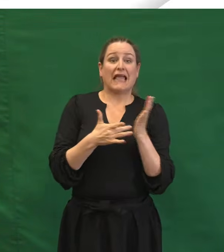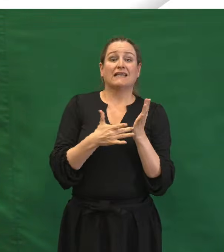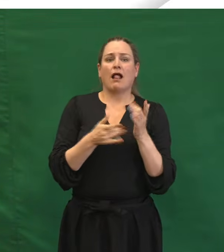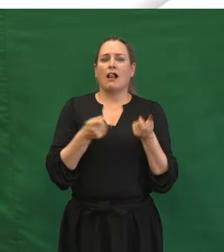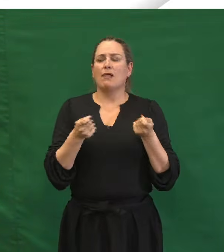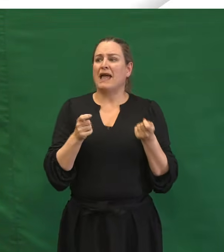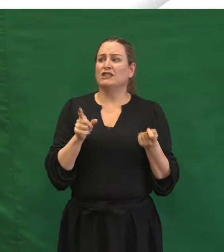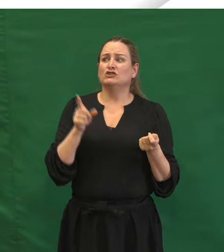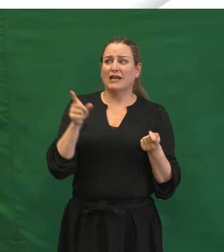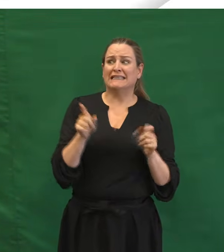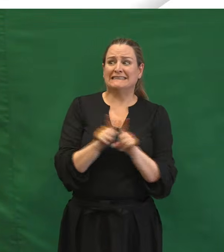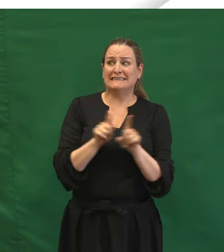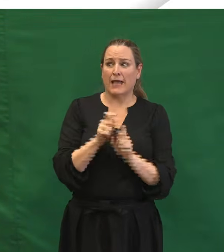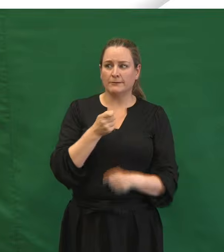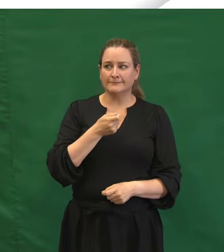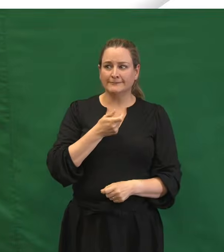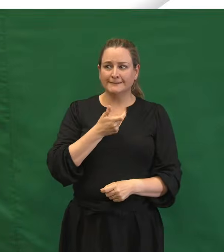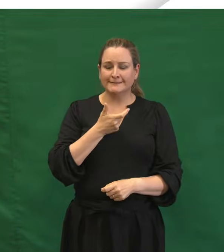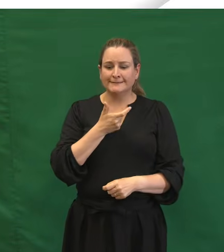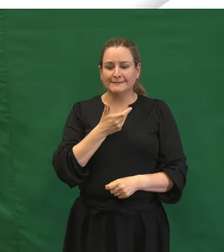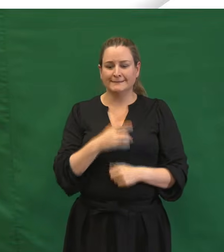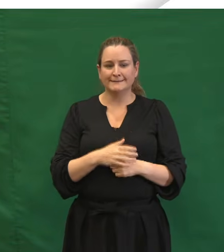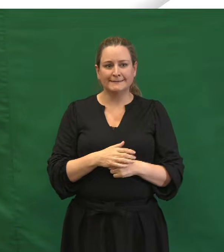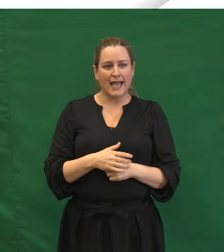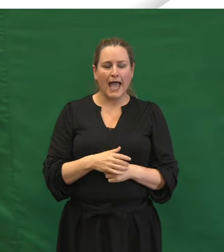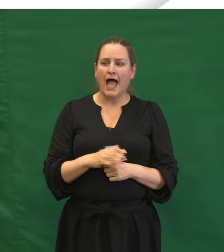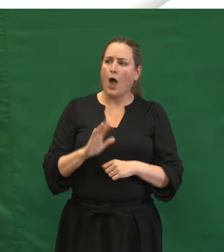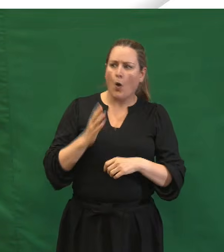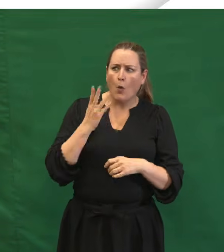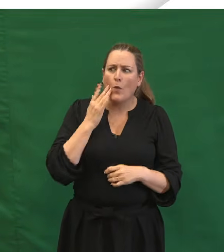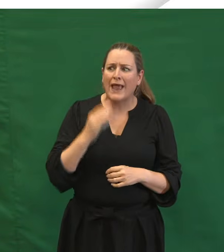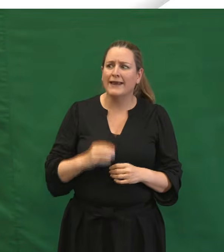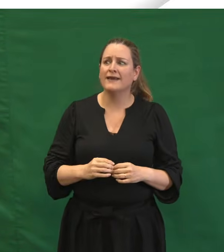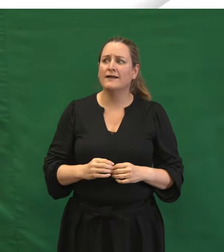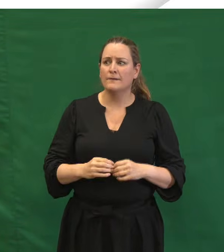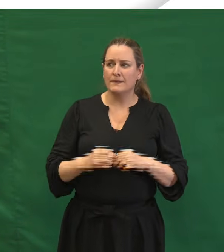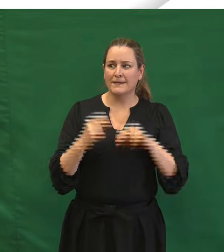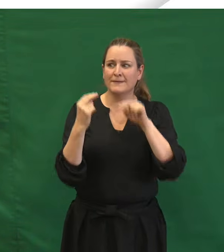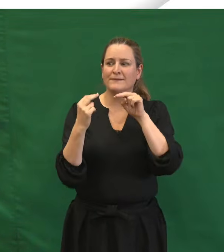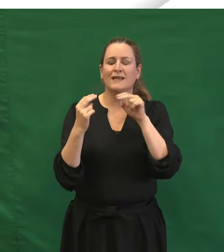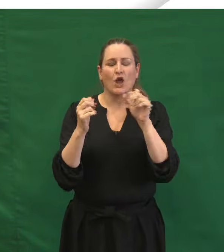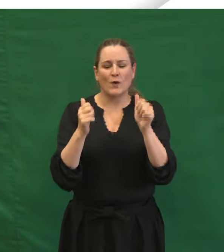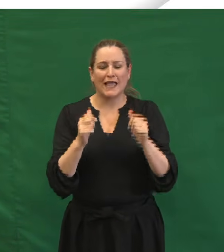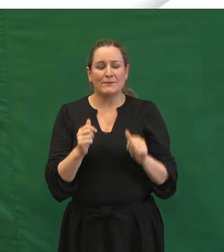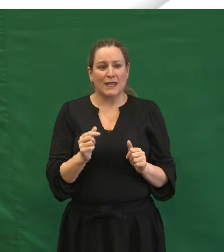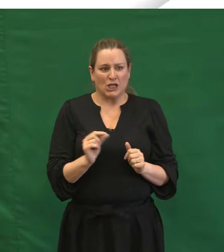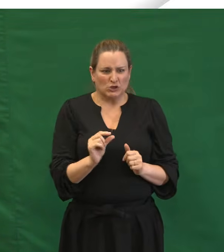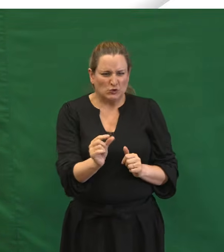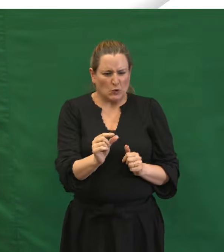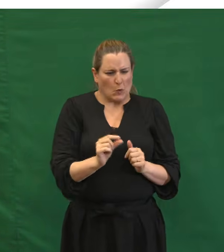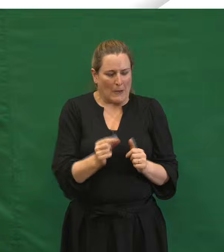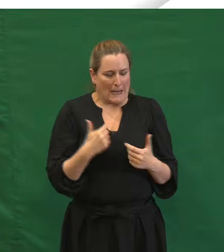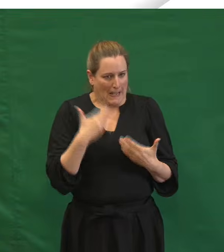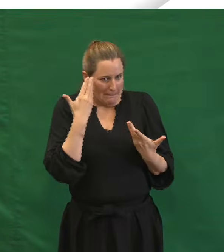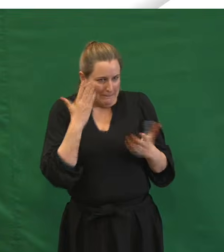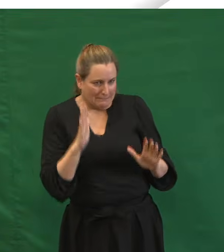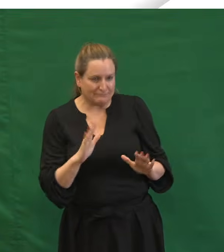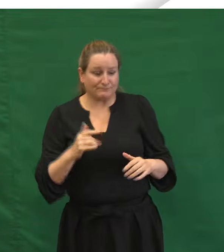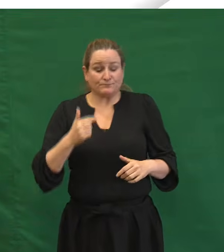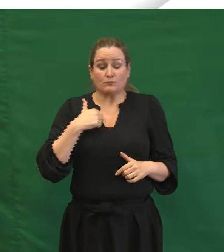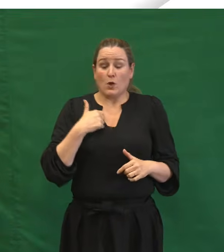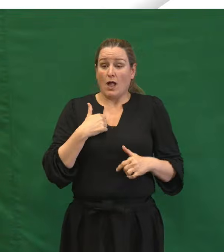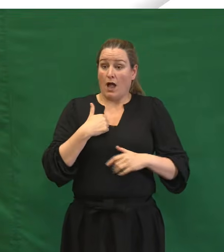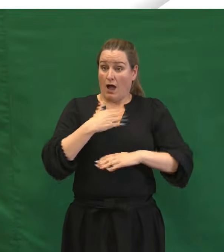I think he will also be smiling in terms of how quickly this can be available. So we are part of an international language